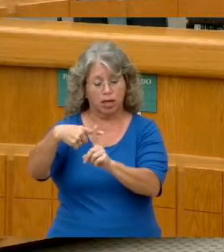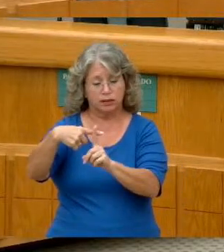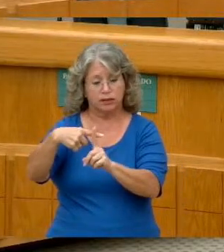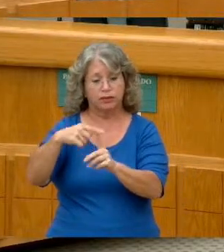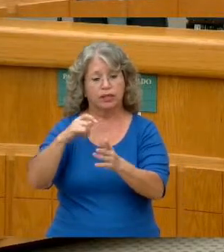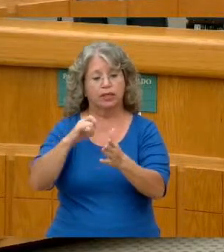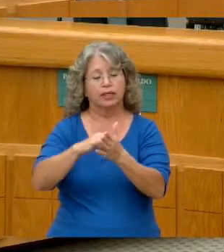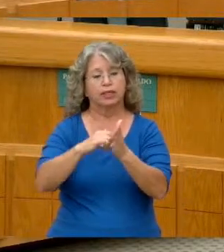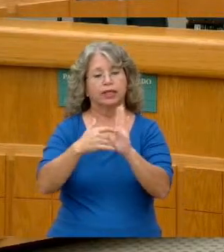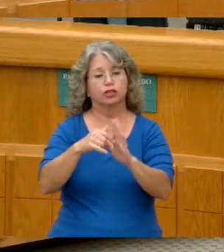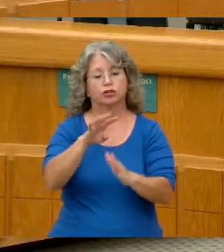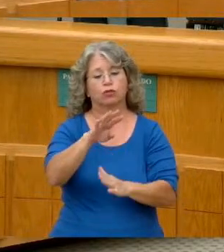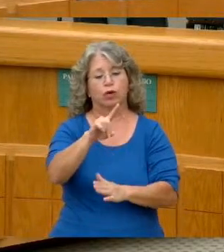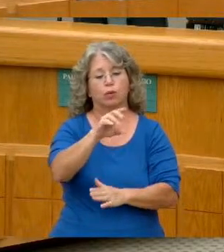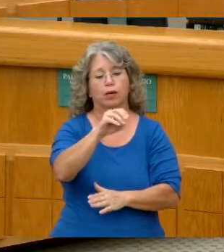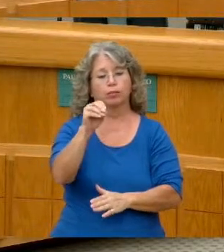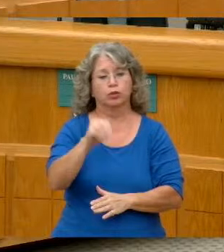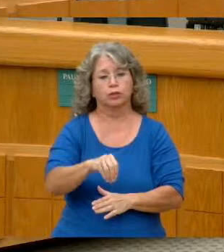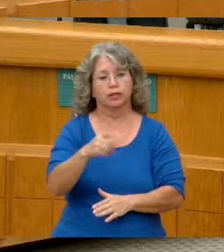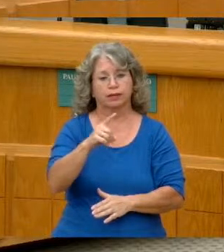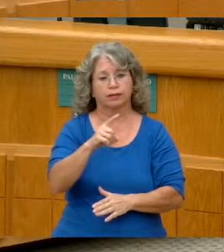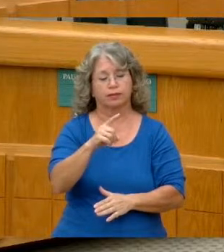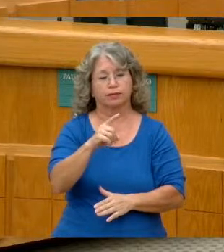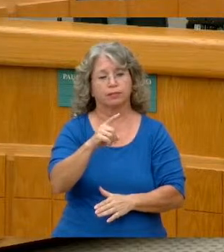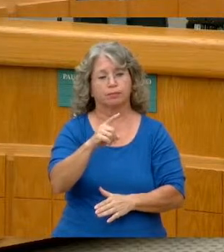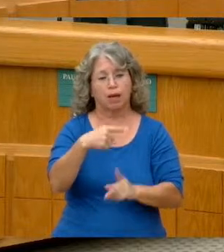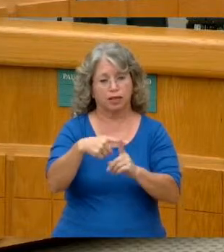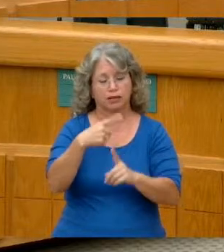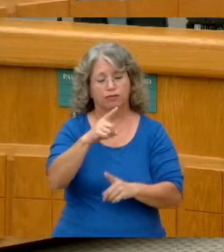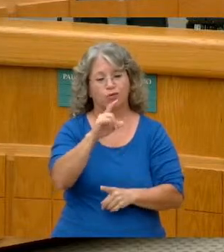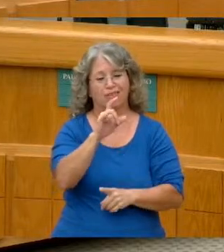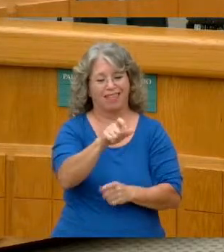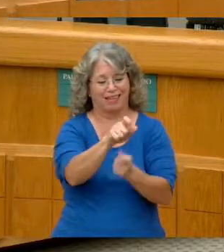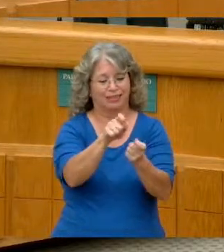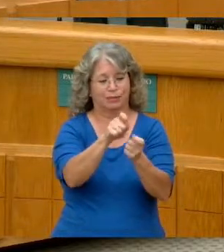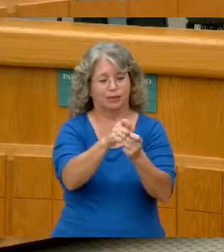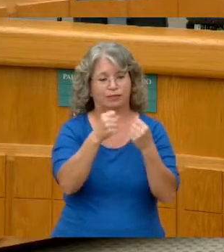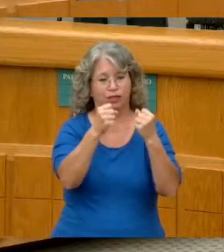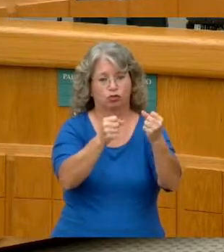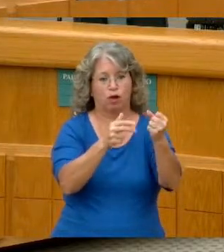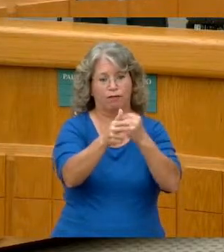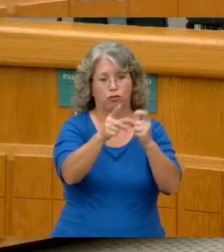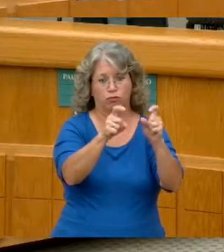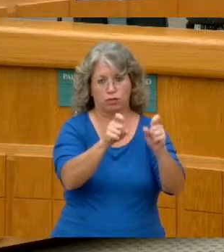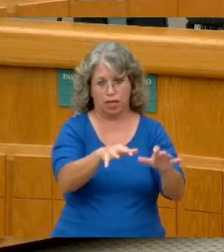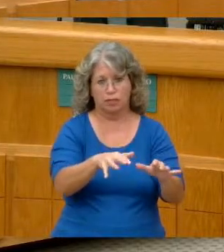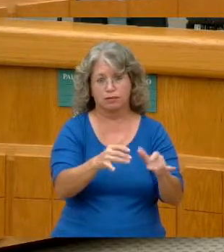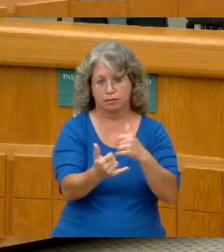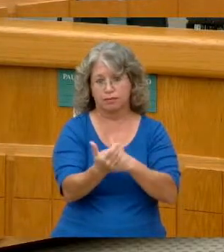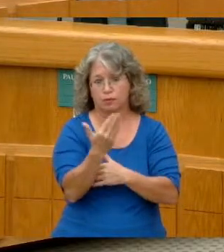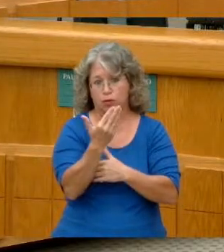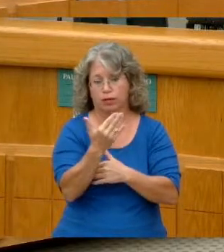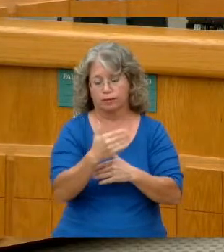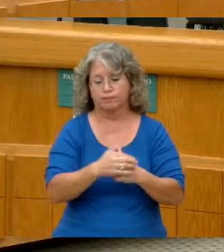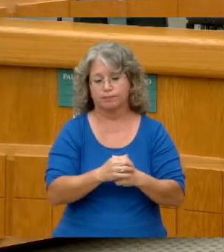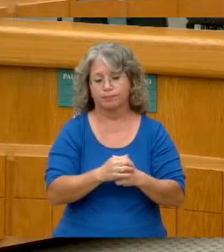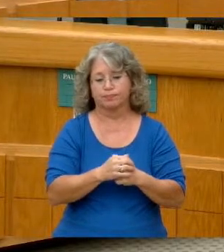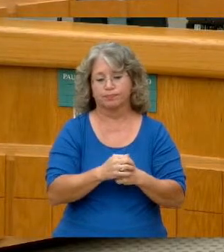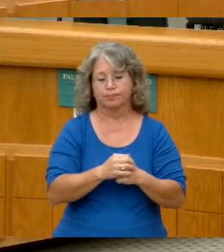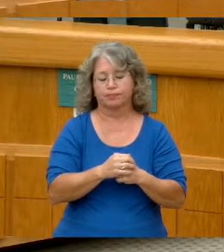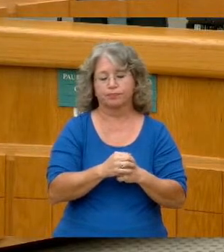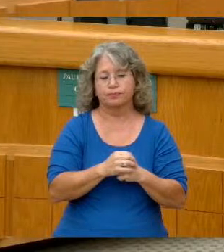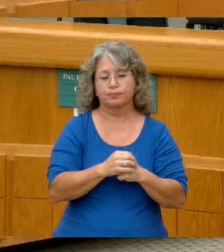41% for that specific drive-through this morning. It's just still high. But that's just for that specific drive-through, and the numbers are fairly